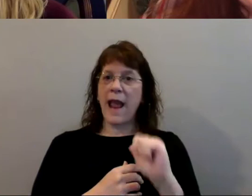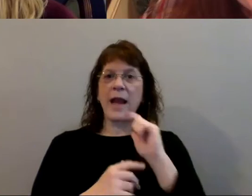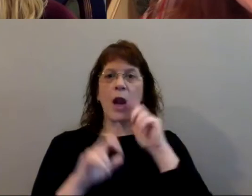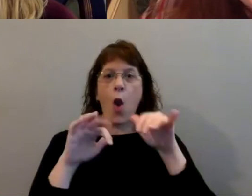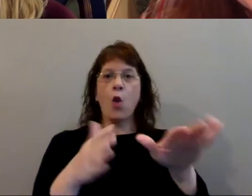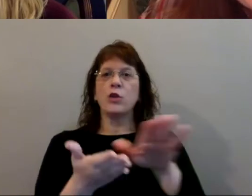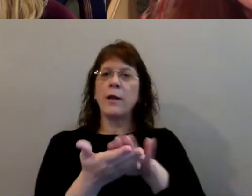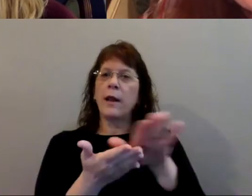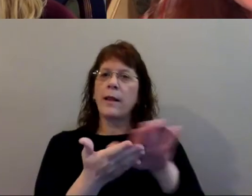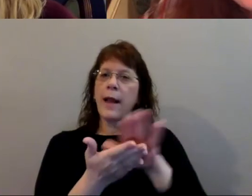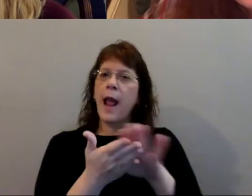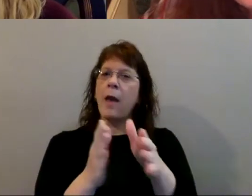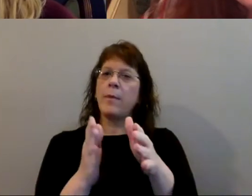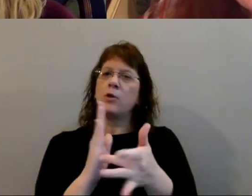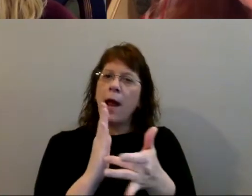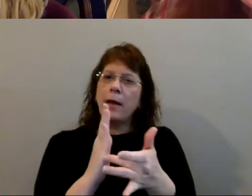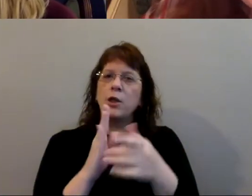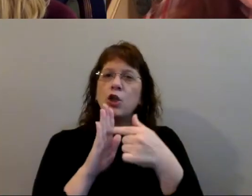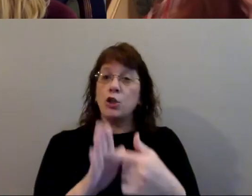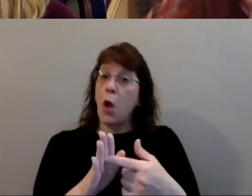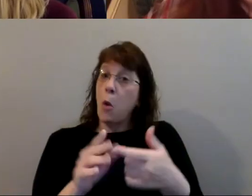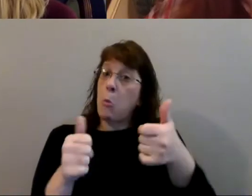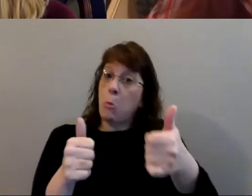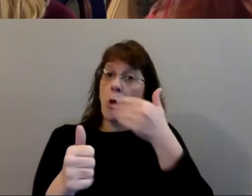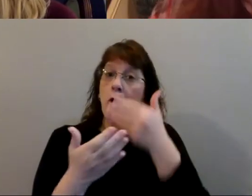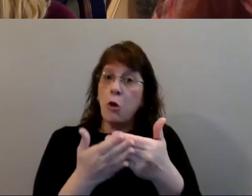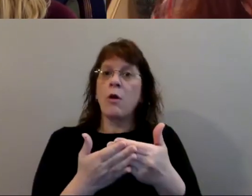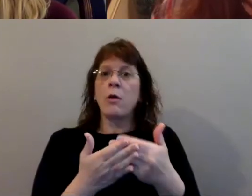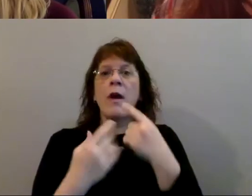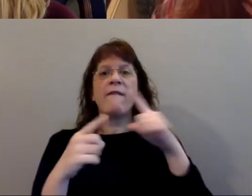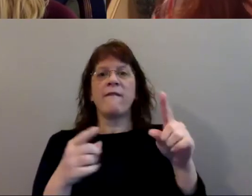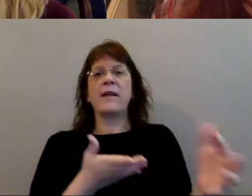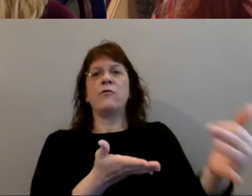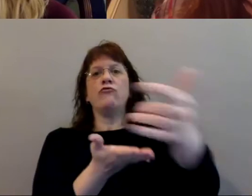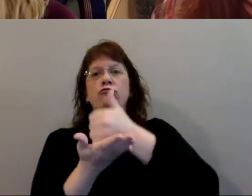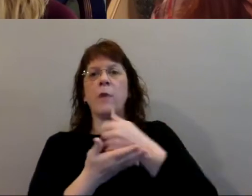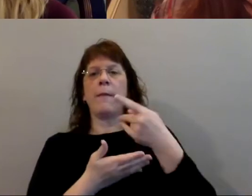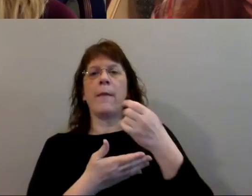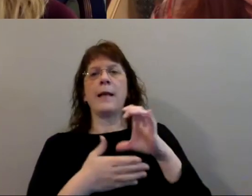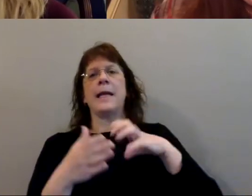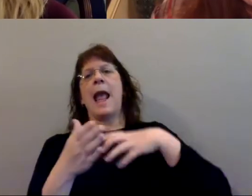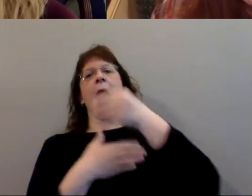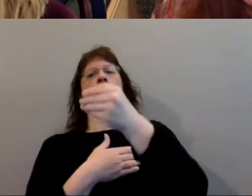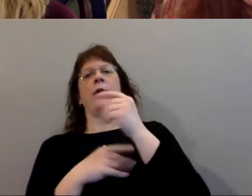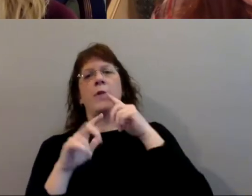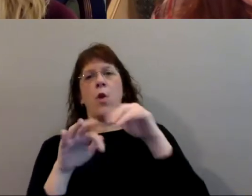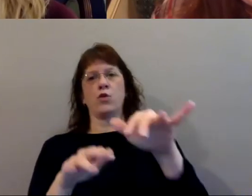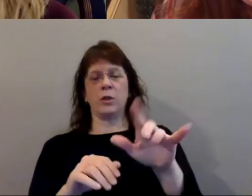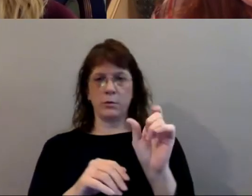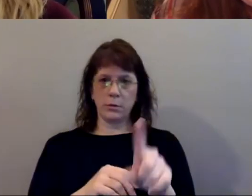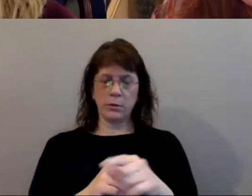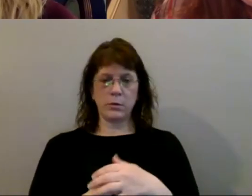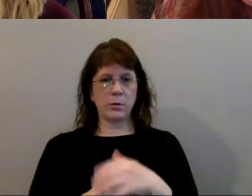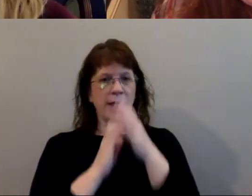show promise or specific NGOs that are effective at getting plastic out of the ocean? So in general, I think